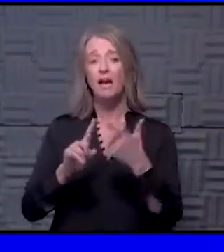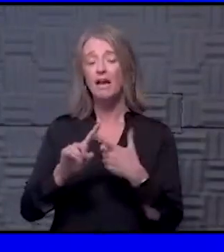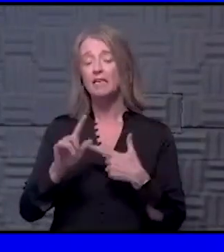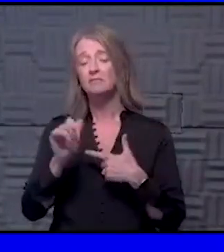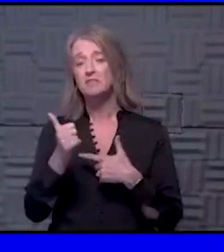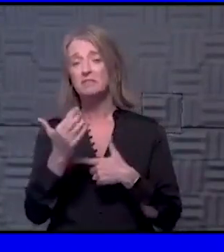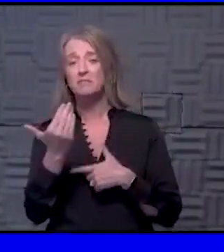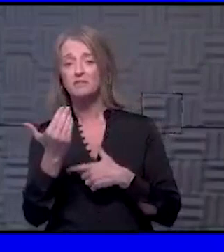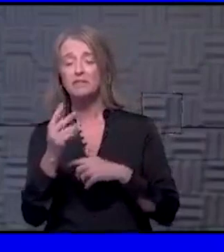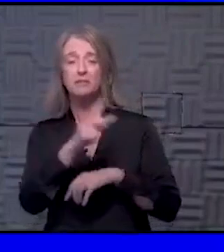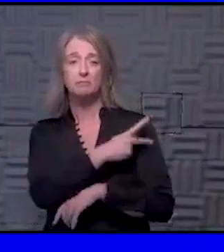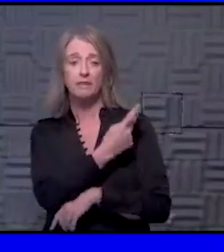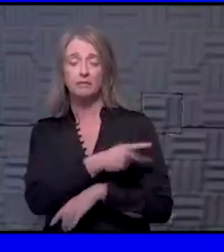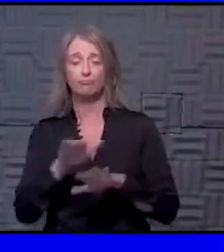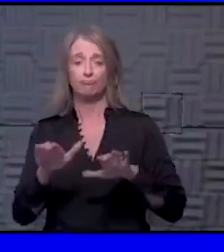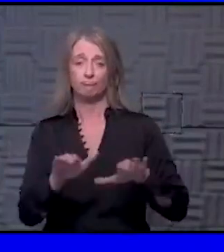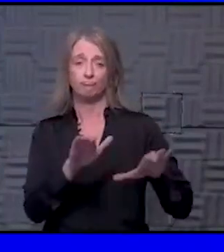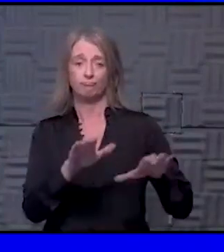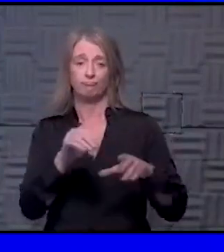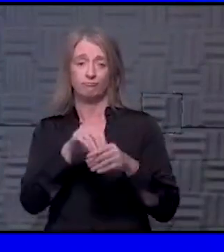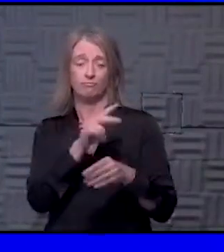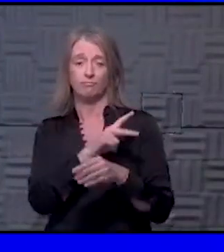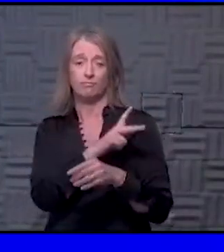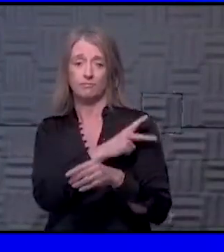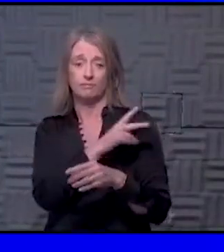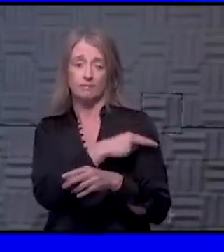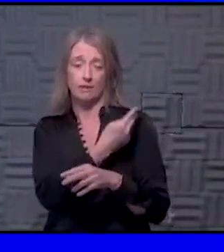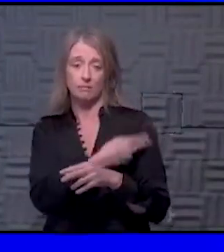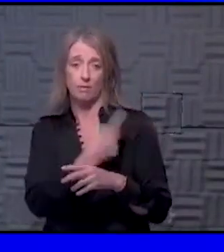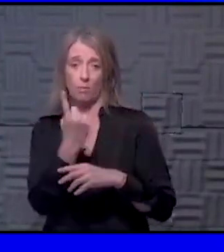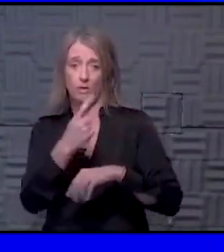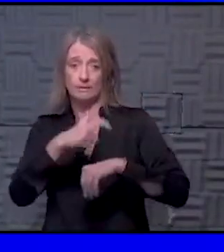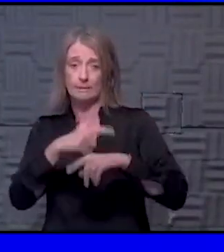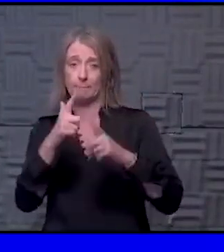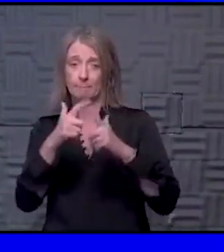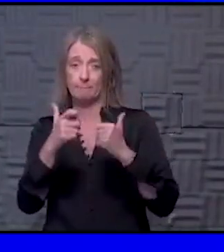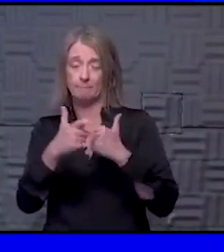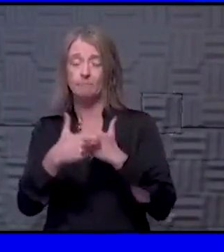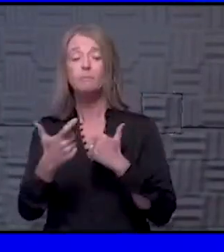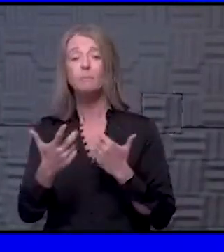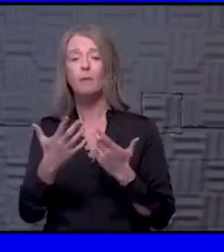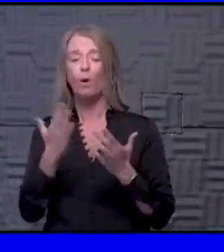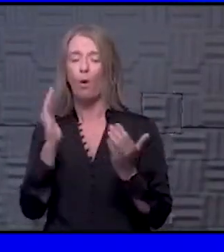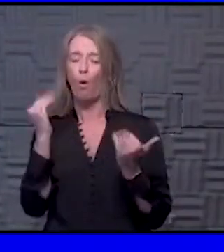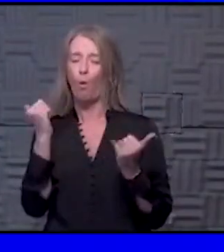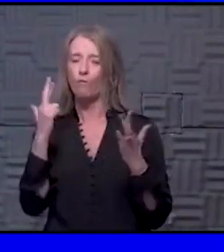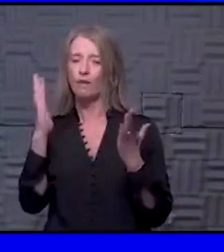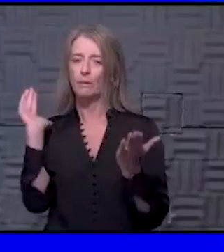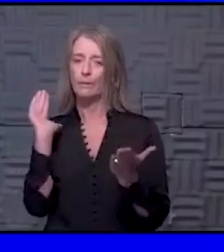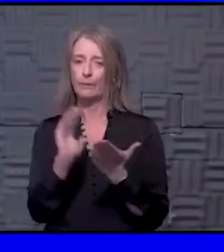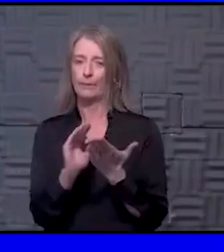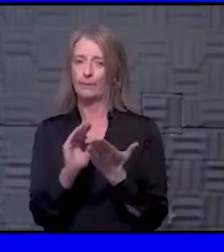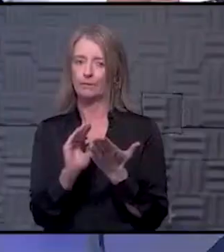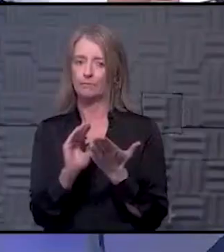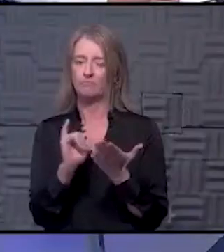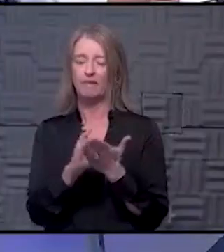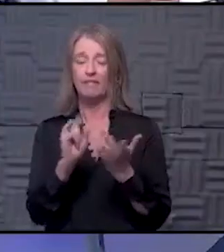15 patients active in the hospital at one time. Hopefully that number can go lower, but that's where we're at